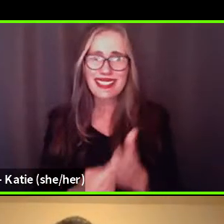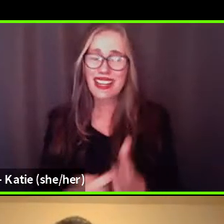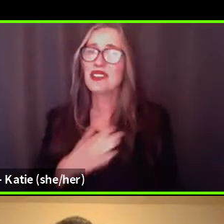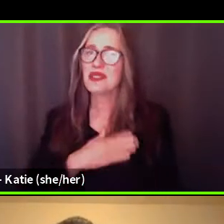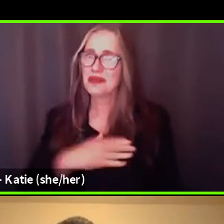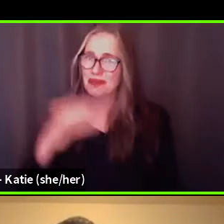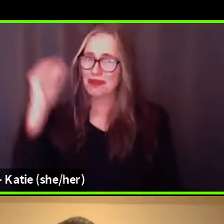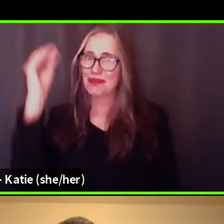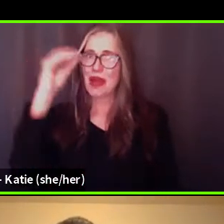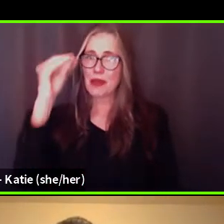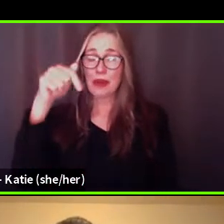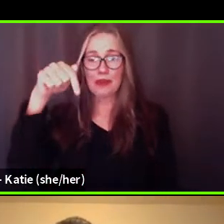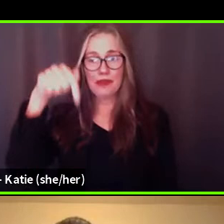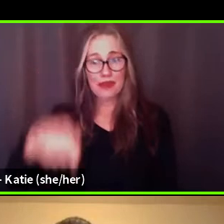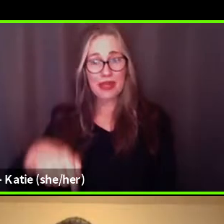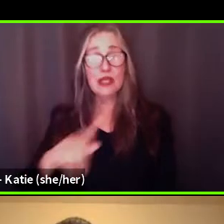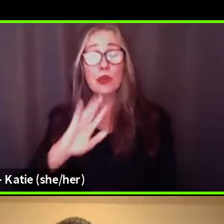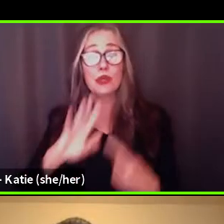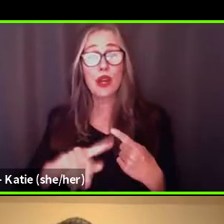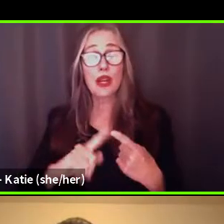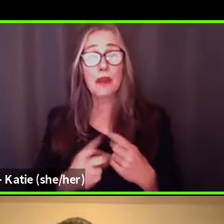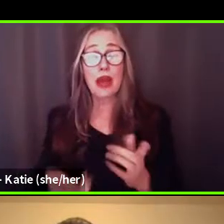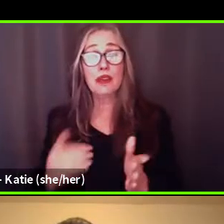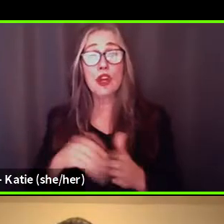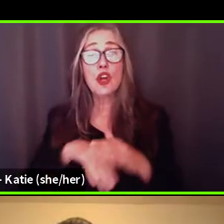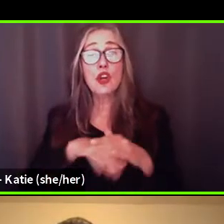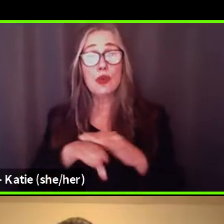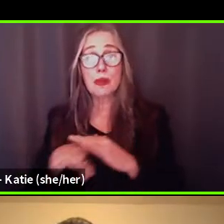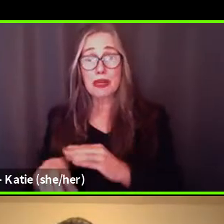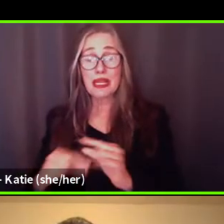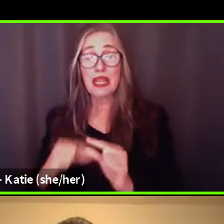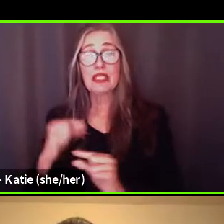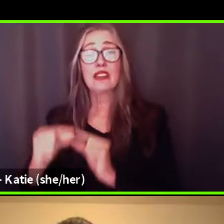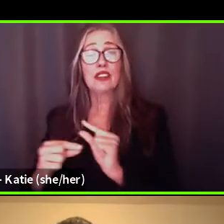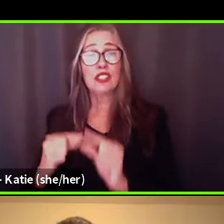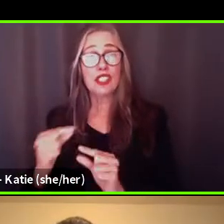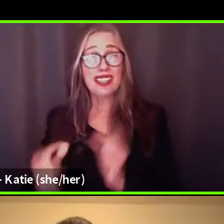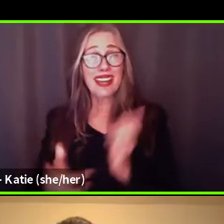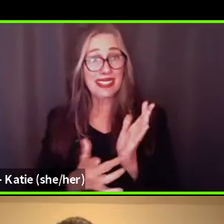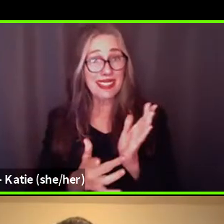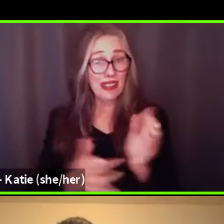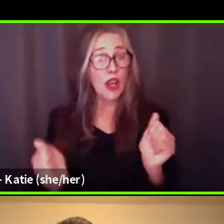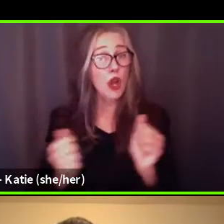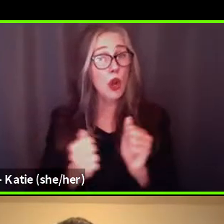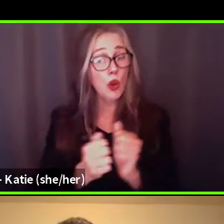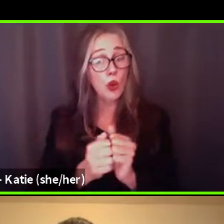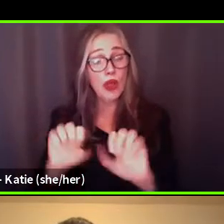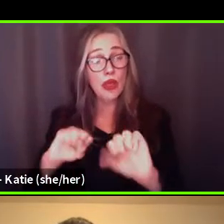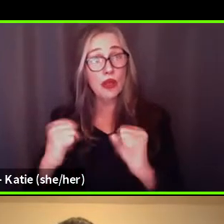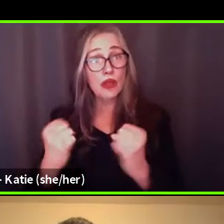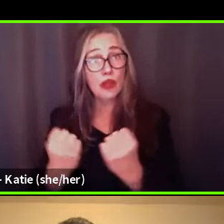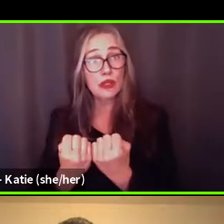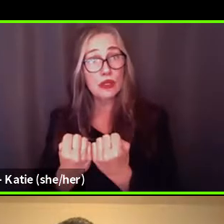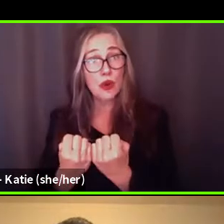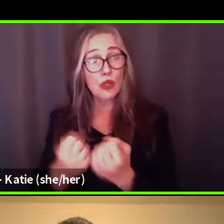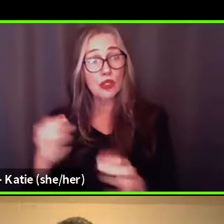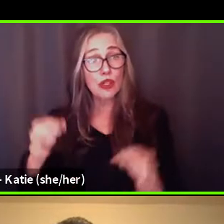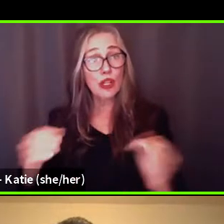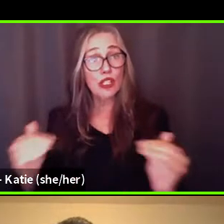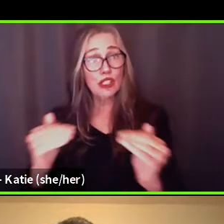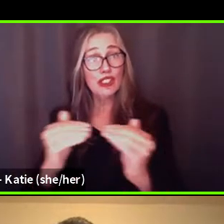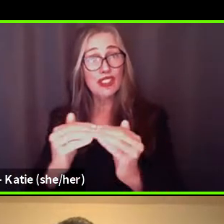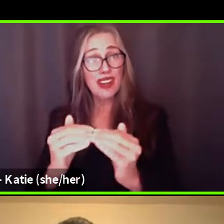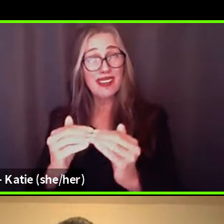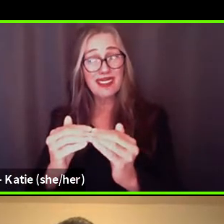to be talking about reproductive genetic technologies and social justice implications and i turn it over to the panelists